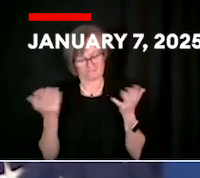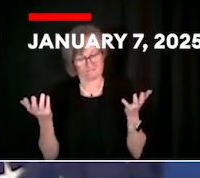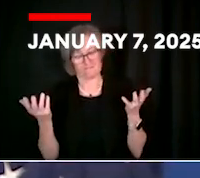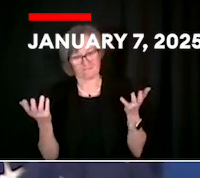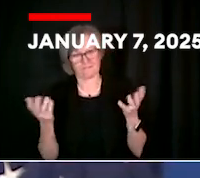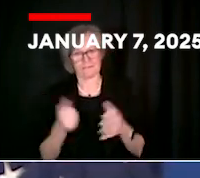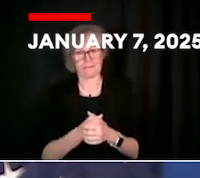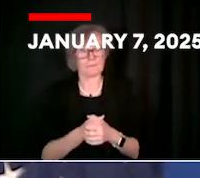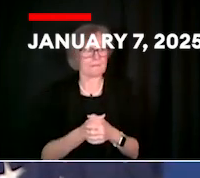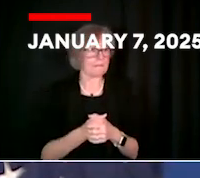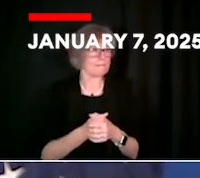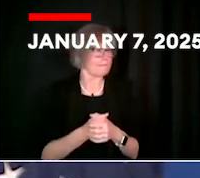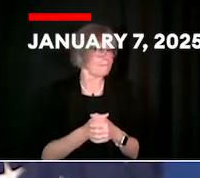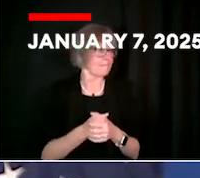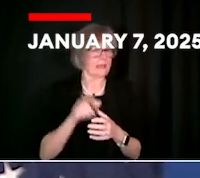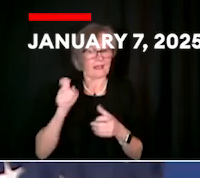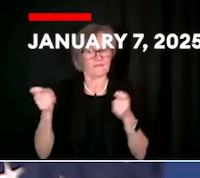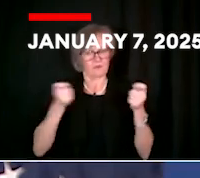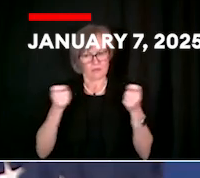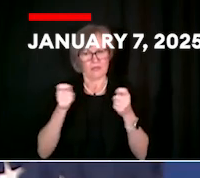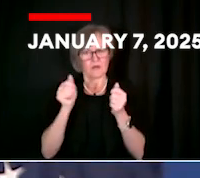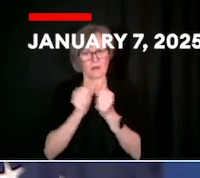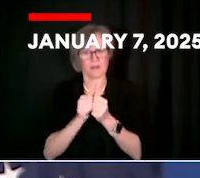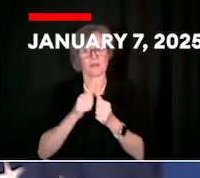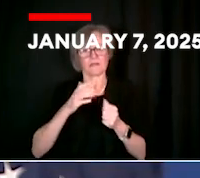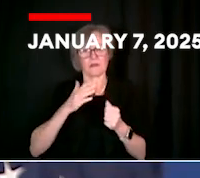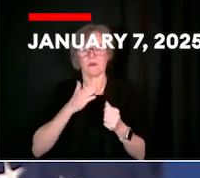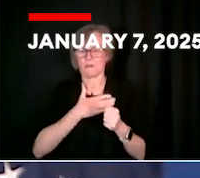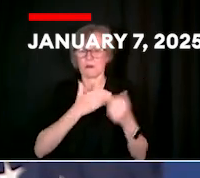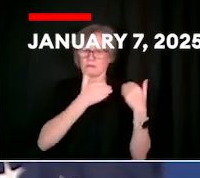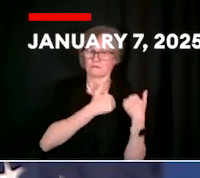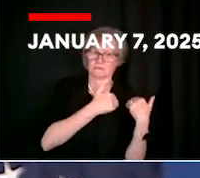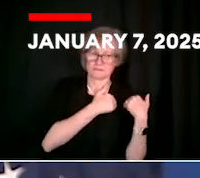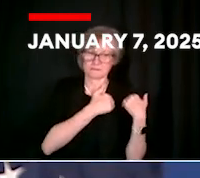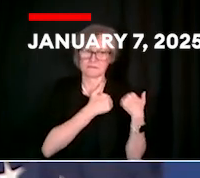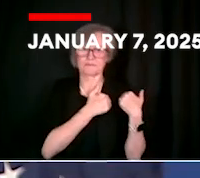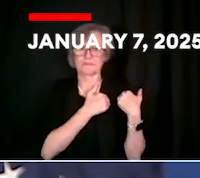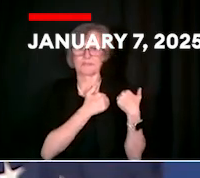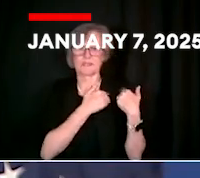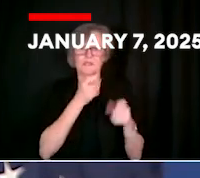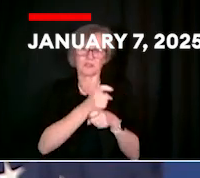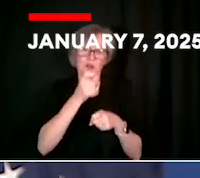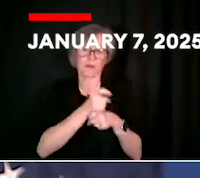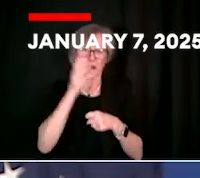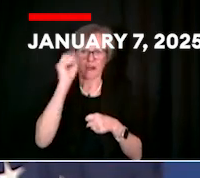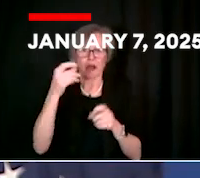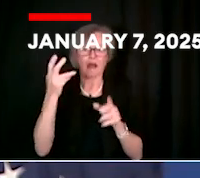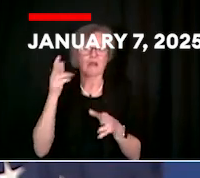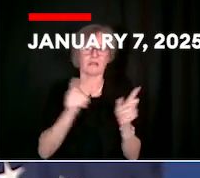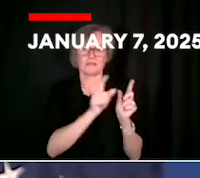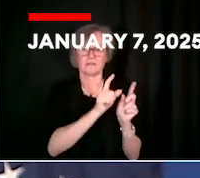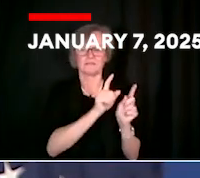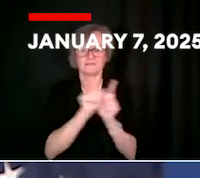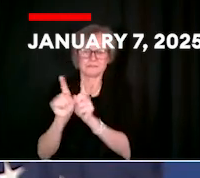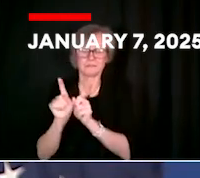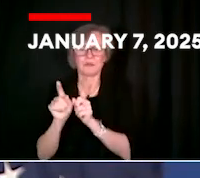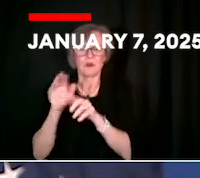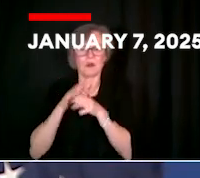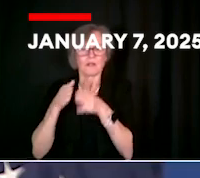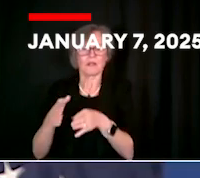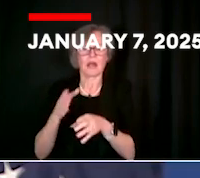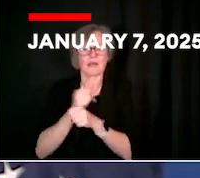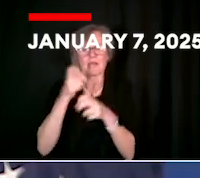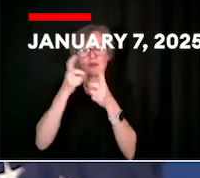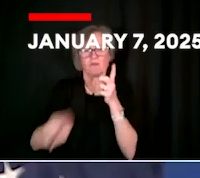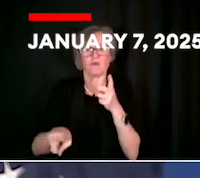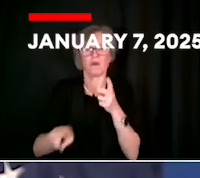and I have to deal with what's in my portfolio. I always joke about the guy that stopped me on the street and say, I'm getting a divorce, it's